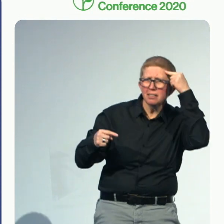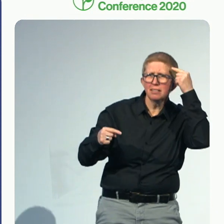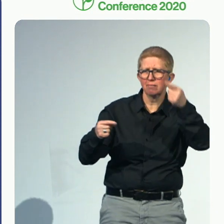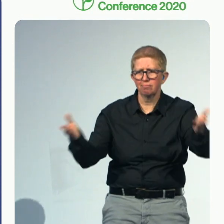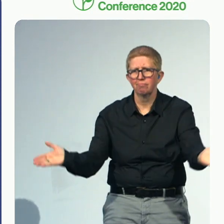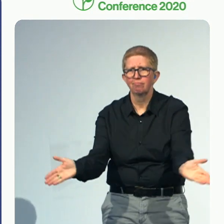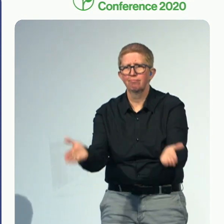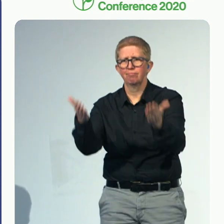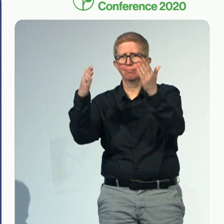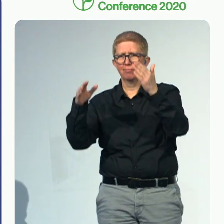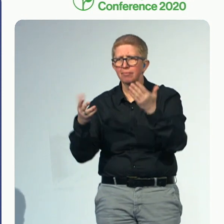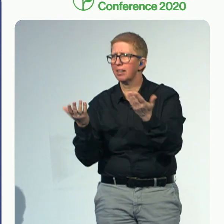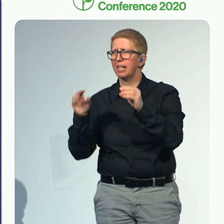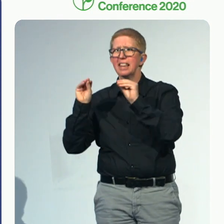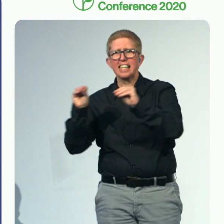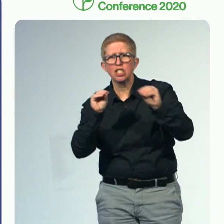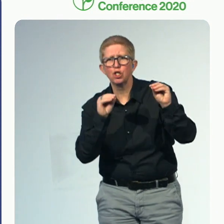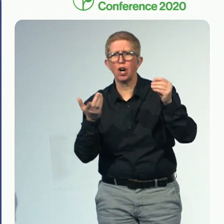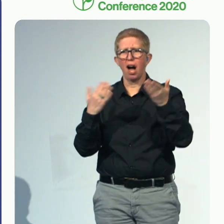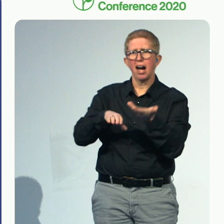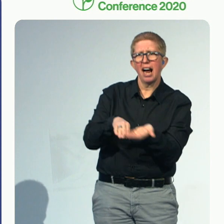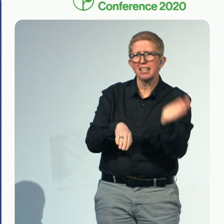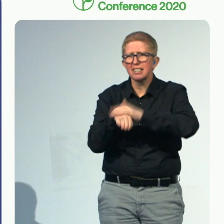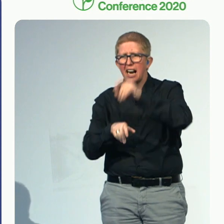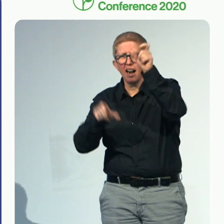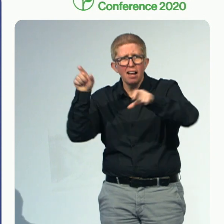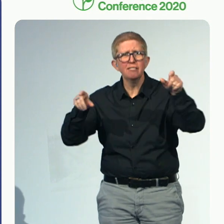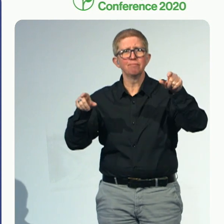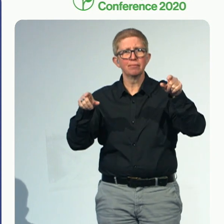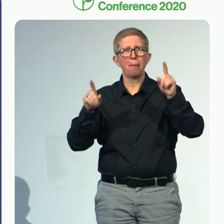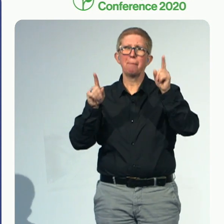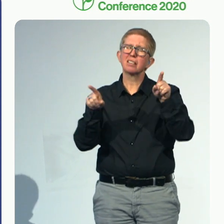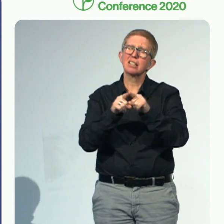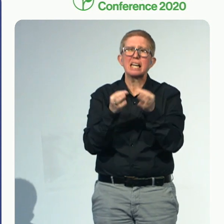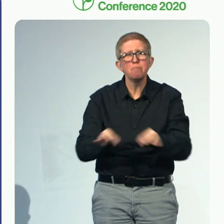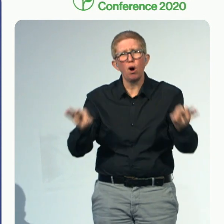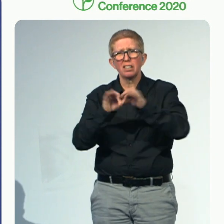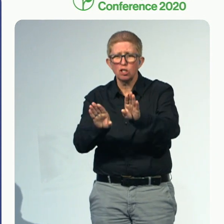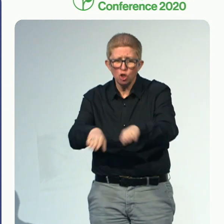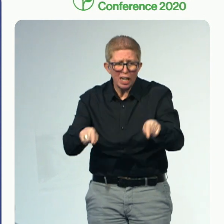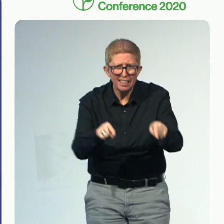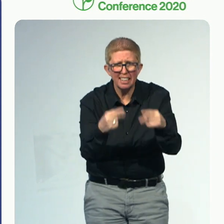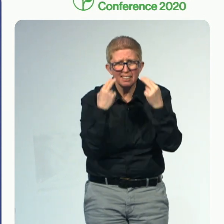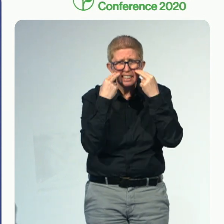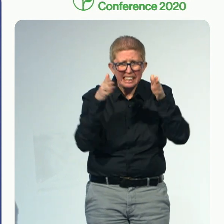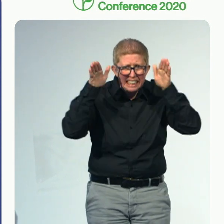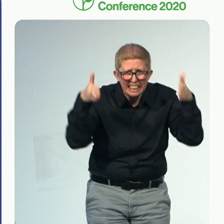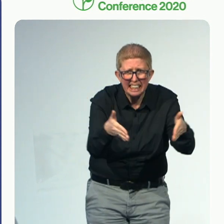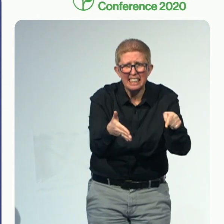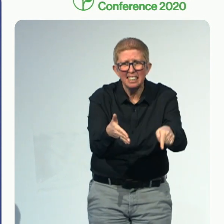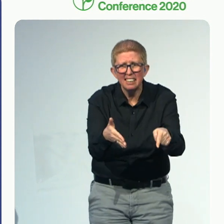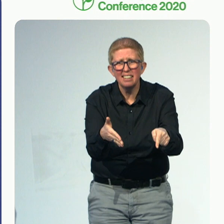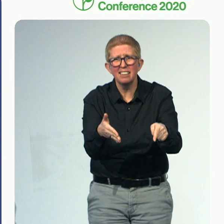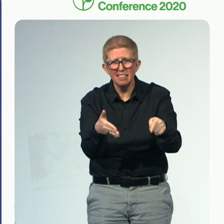think what we always forget is that children are also offer support to other children. And I think that there are such a great